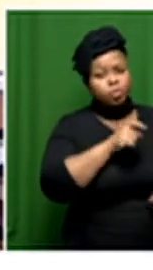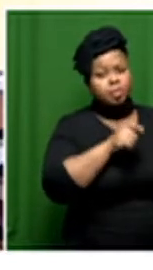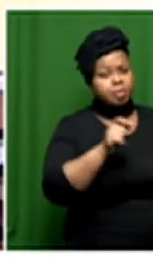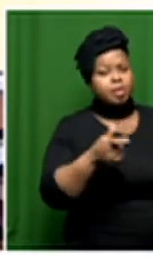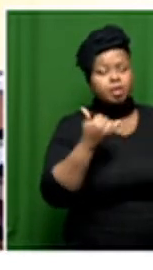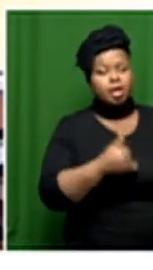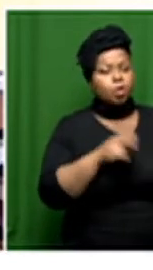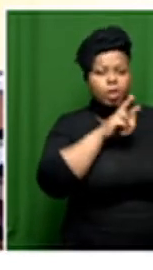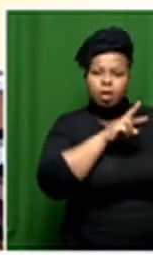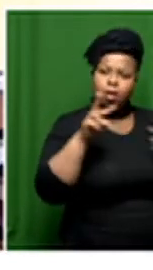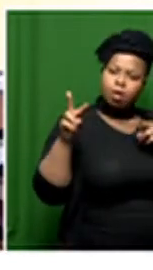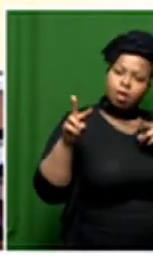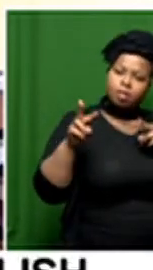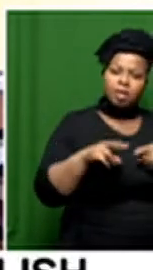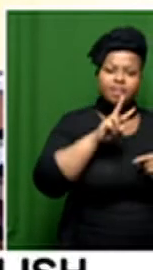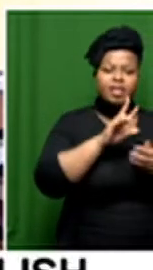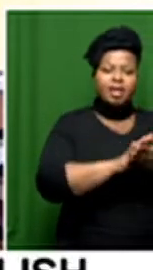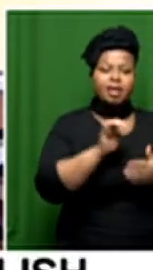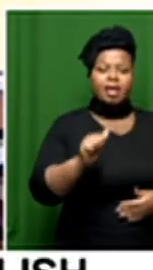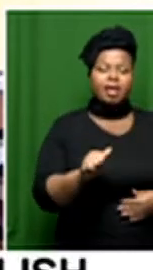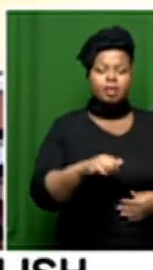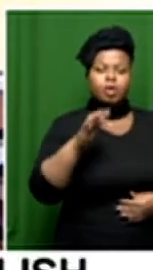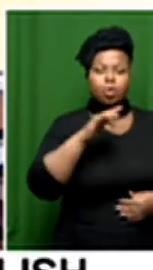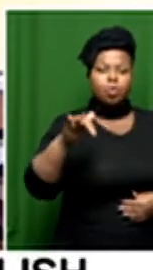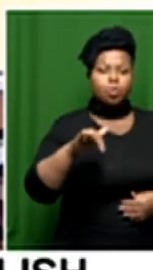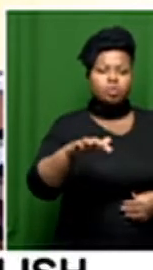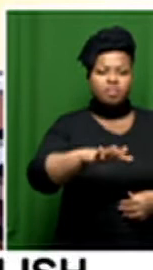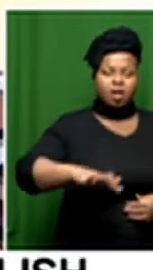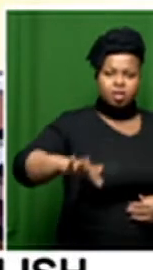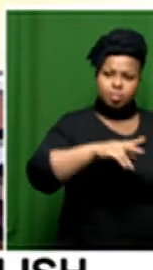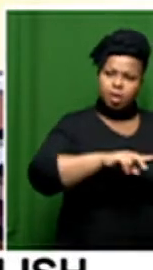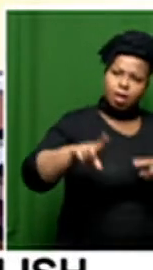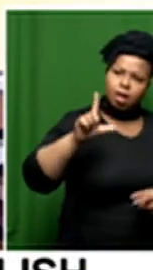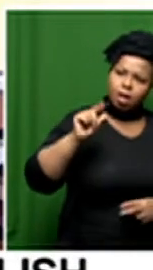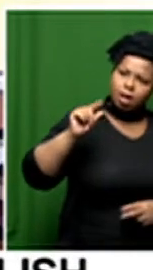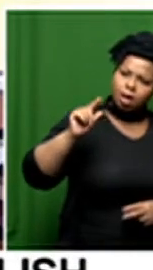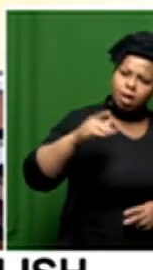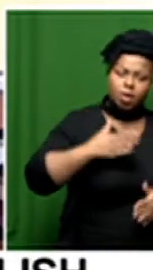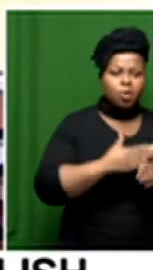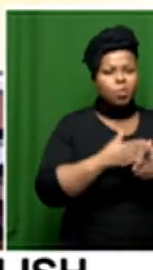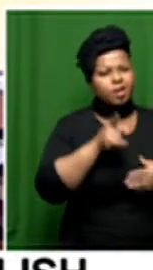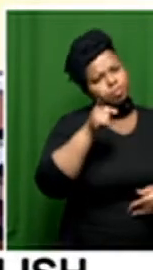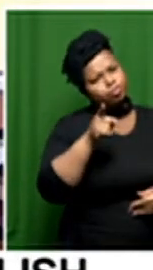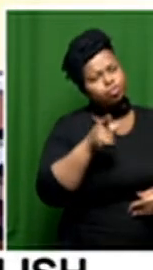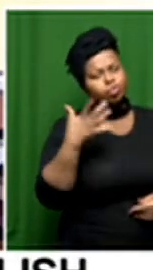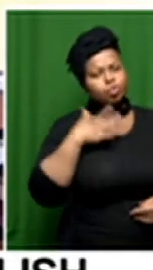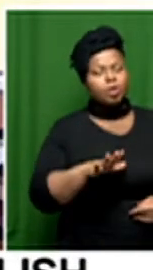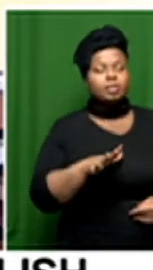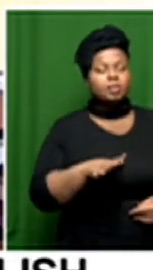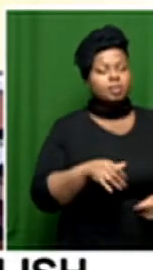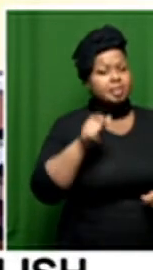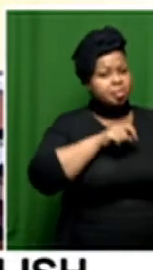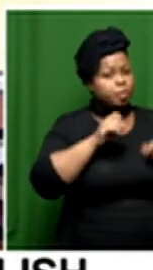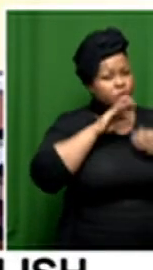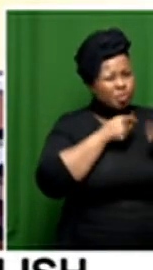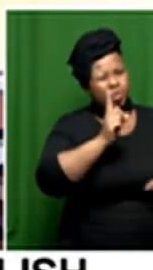are passing by at the V&A Waterfront and looking and admiring and viewing your work, what is it that you want them